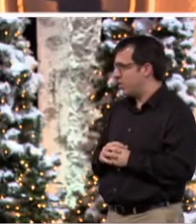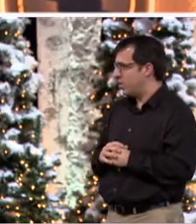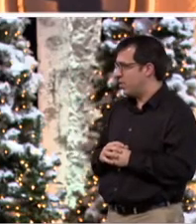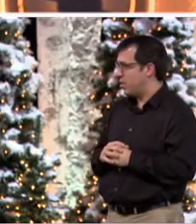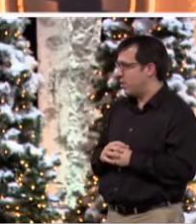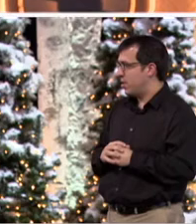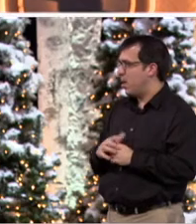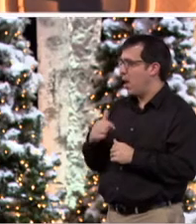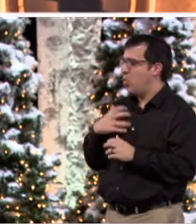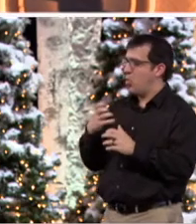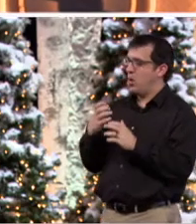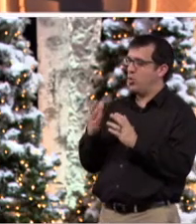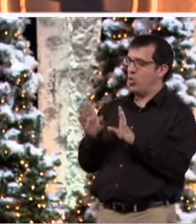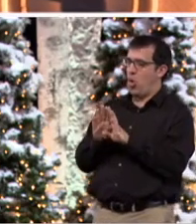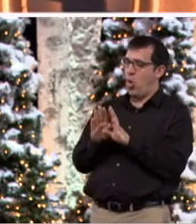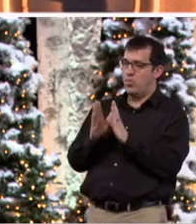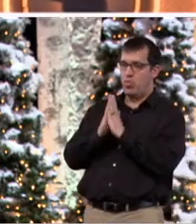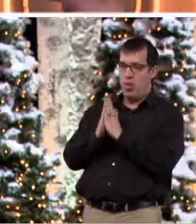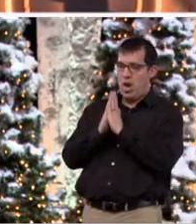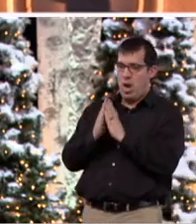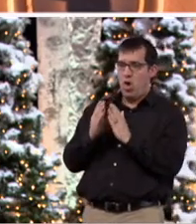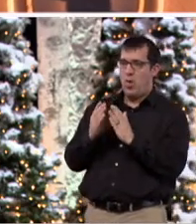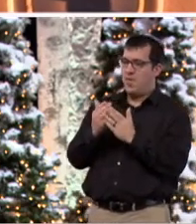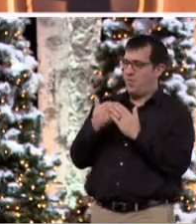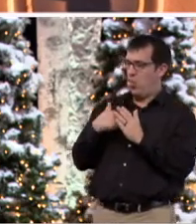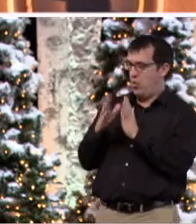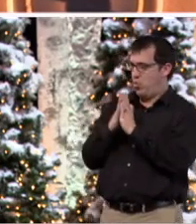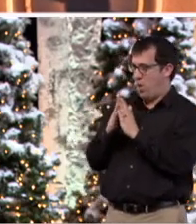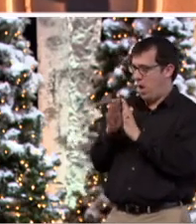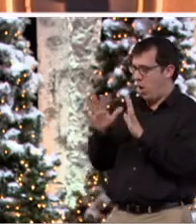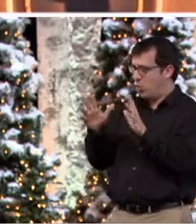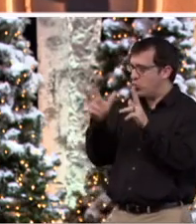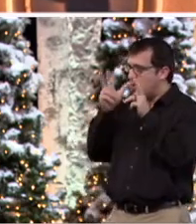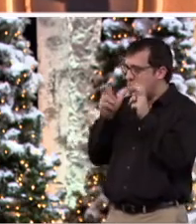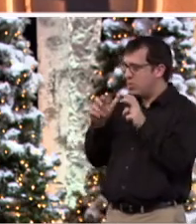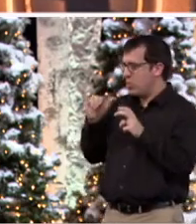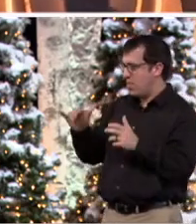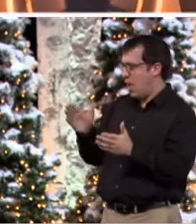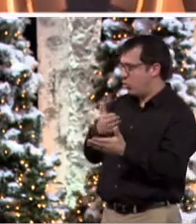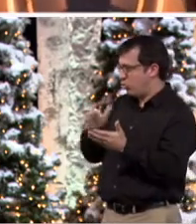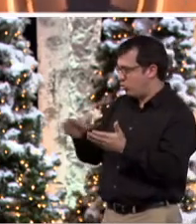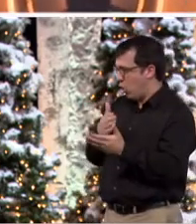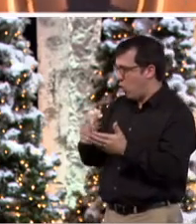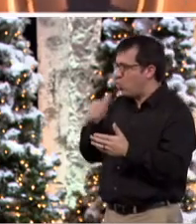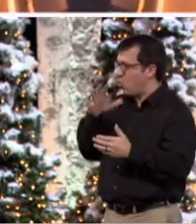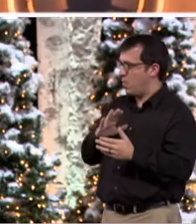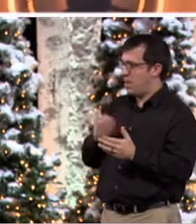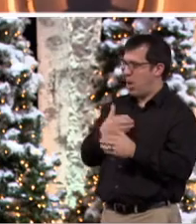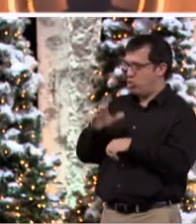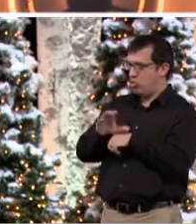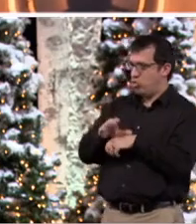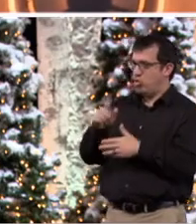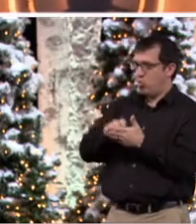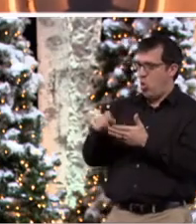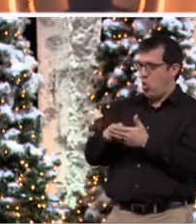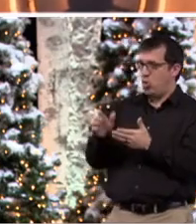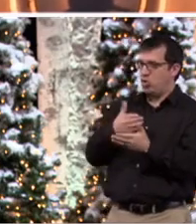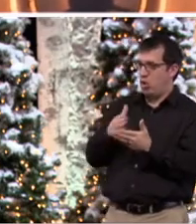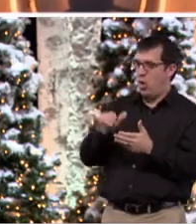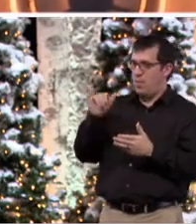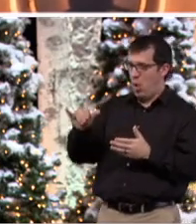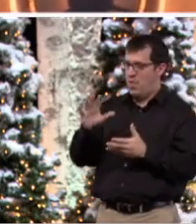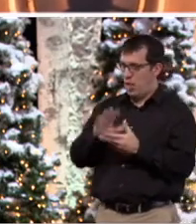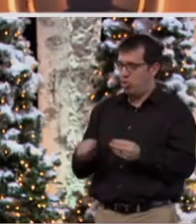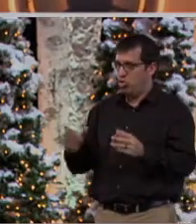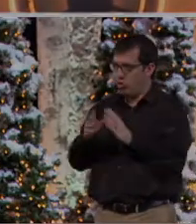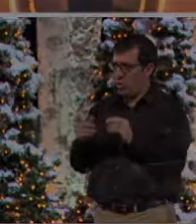with a prayer for you, but before we pray, I want you to listen to this song. A woman in our church wrote a song about this story, and